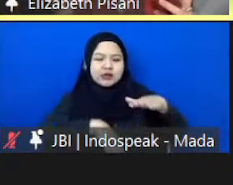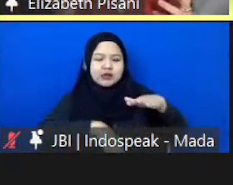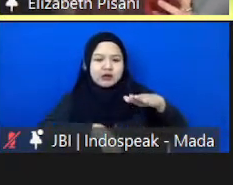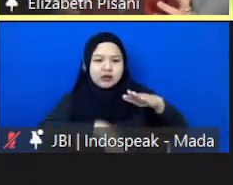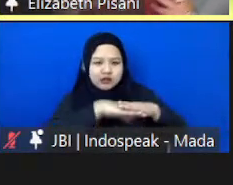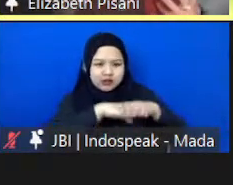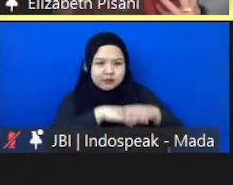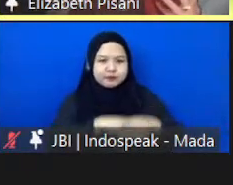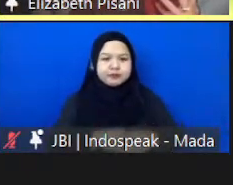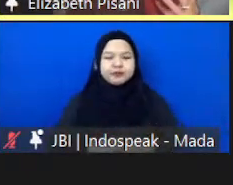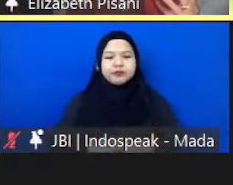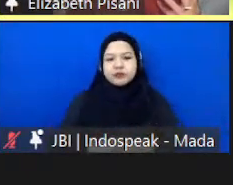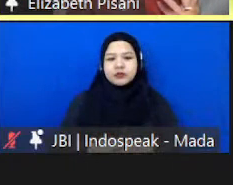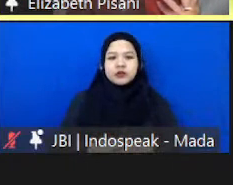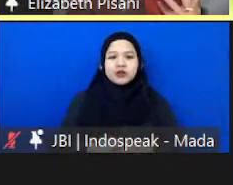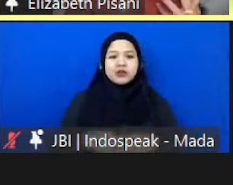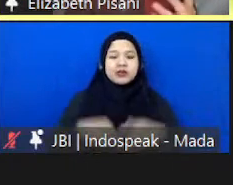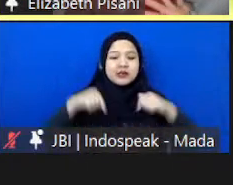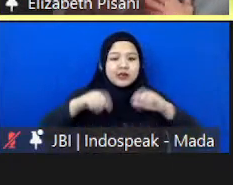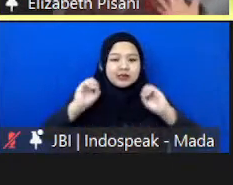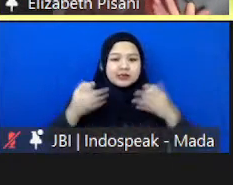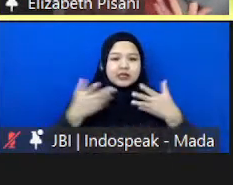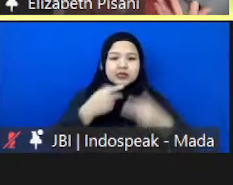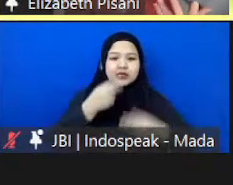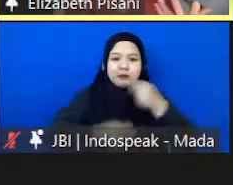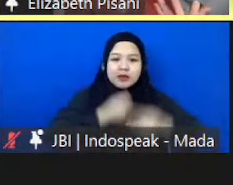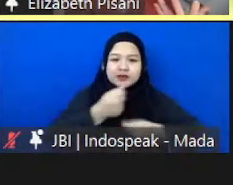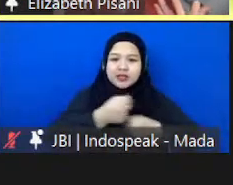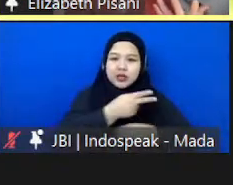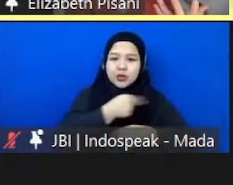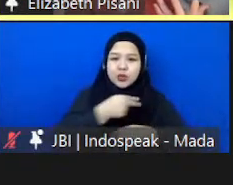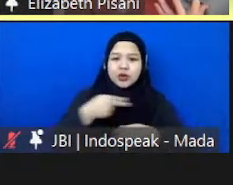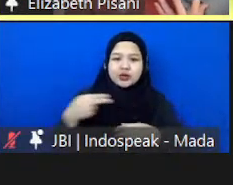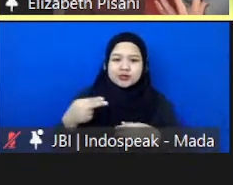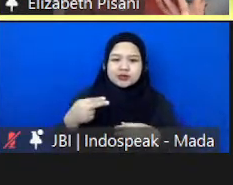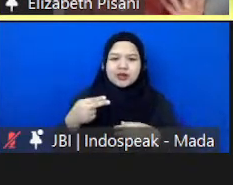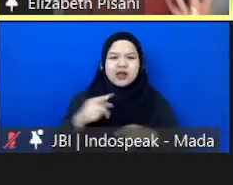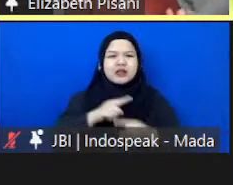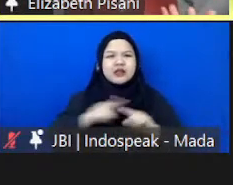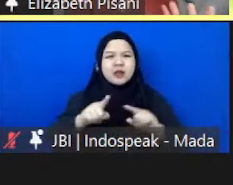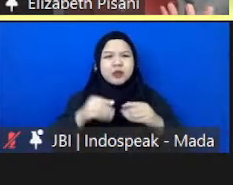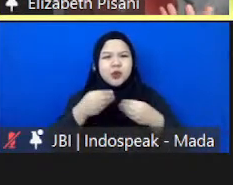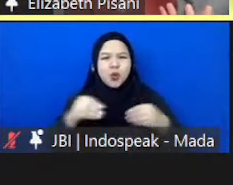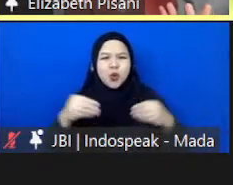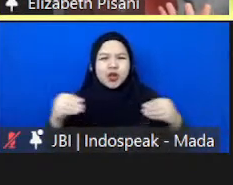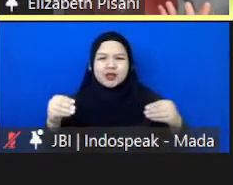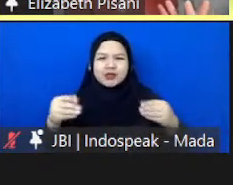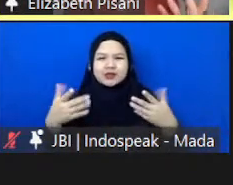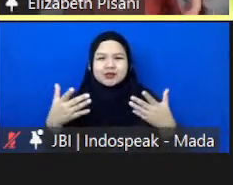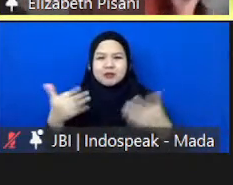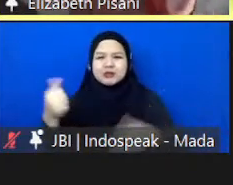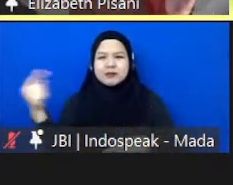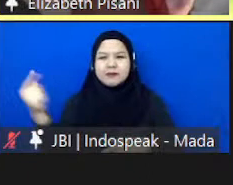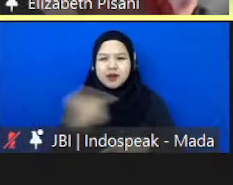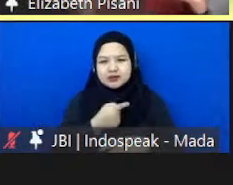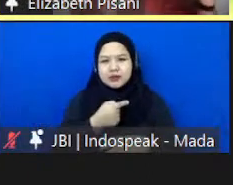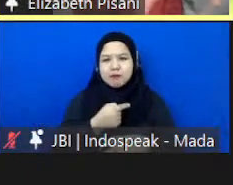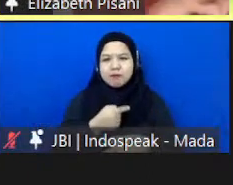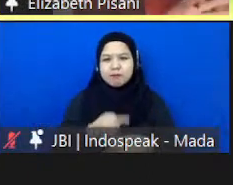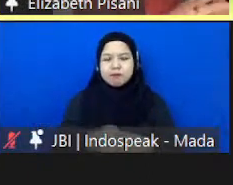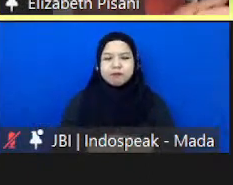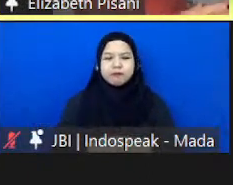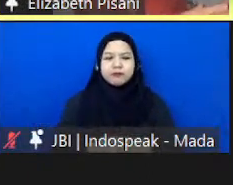that happen in the Indonesian market at the moment and that threaten quality. So I go back to our question: do